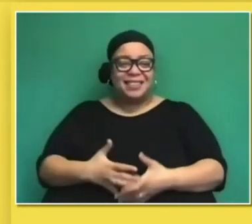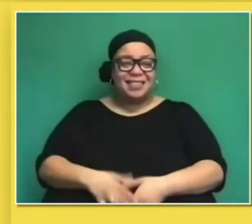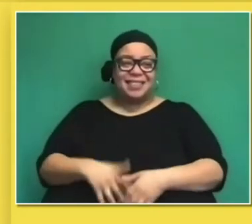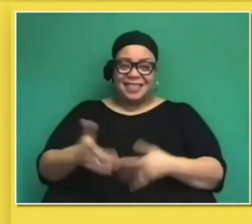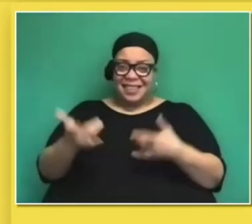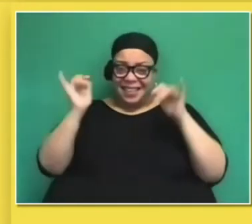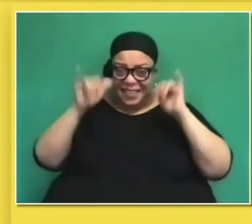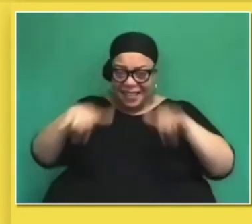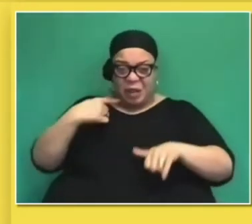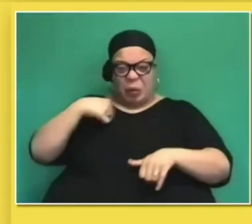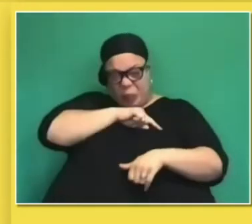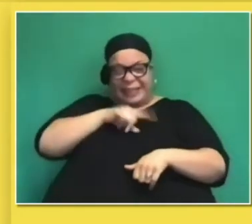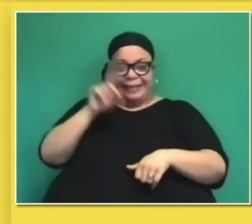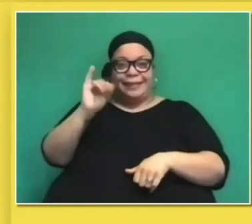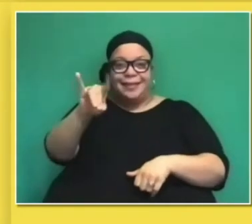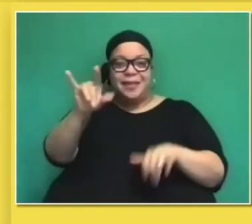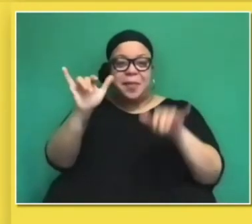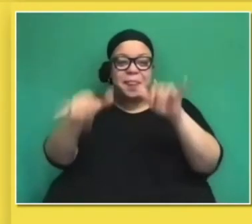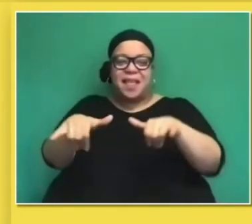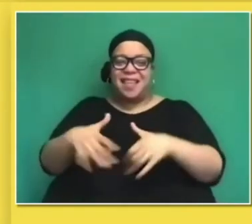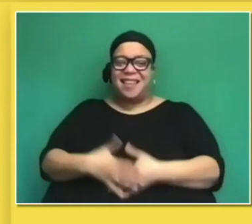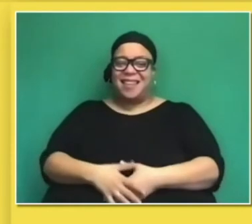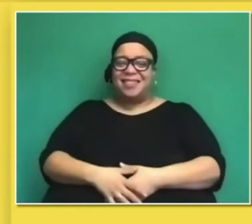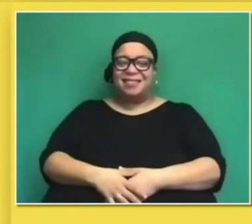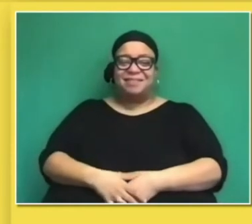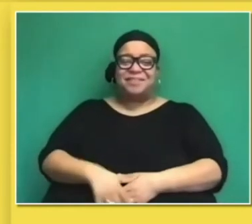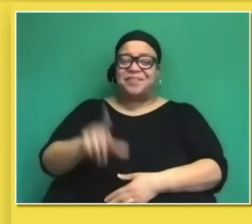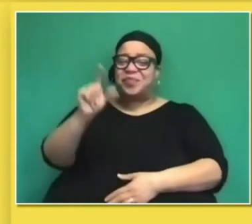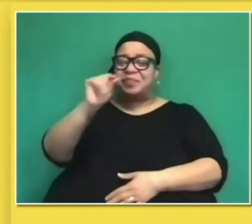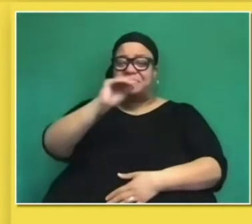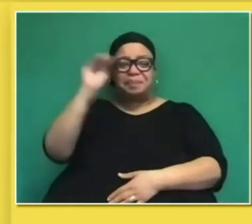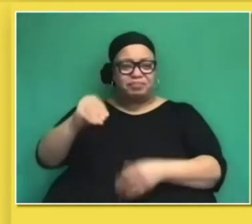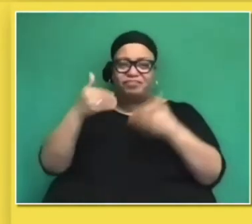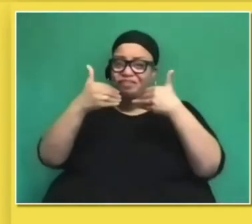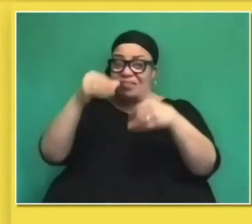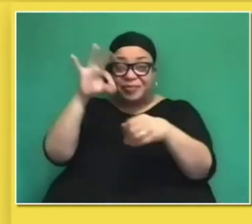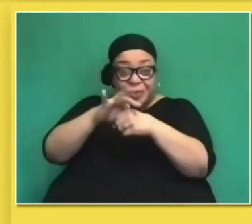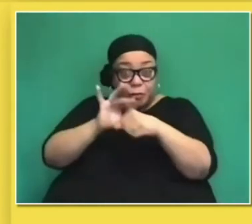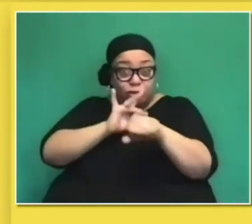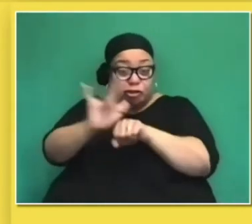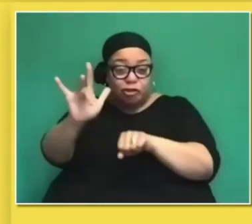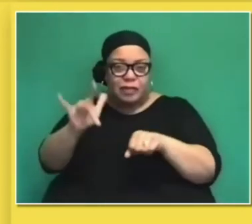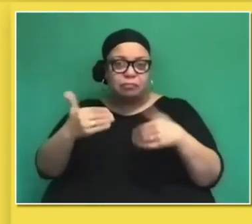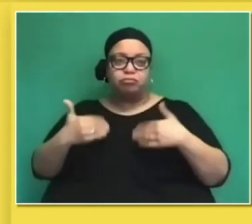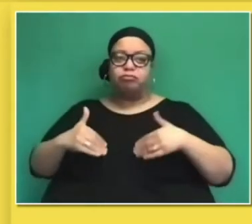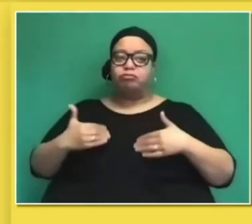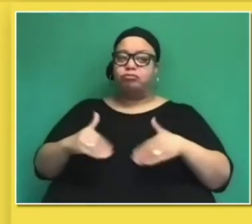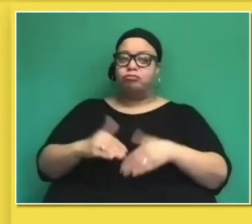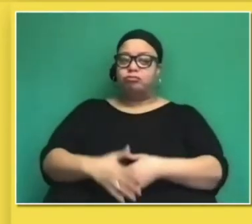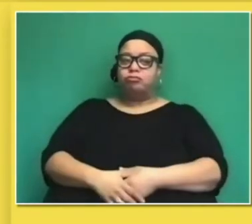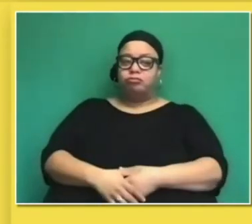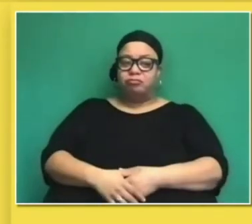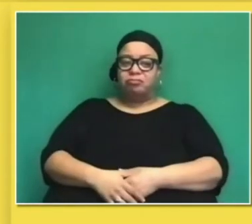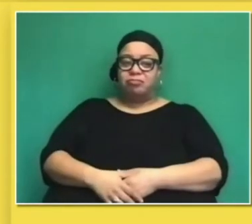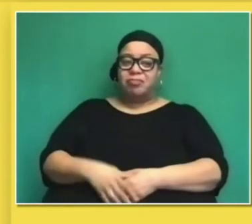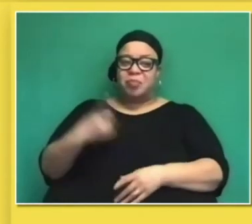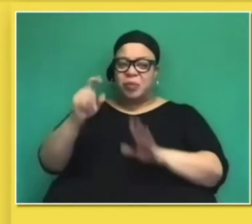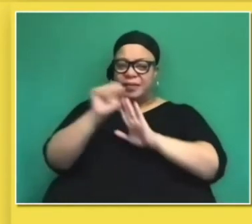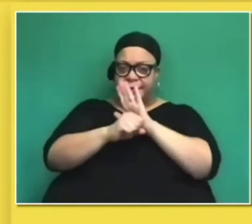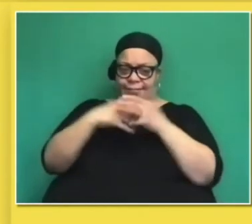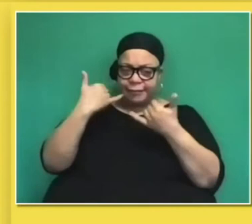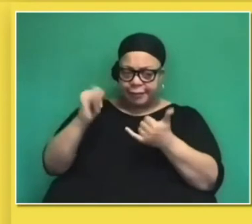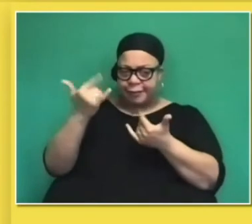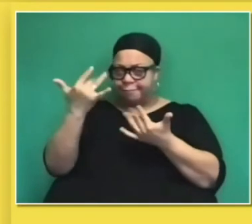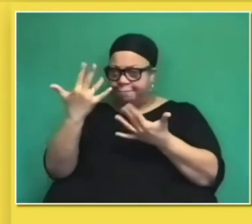early. And in the states that right now, that's too close to call, we touched 1.5 million poor and low wealth people and